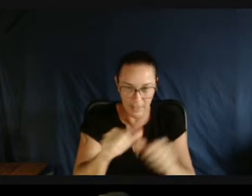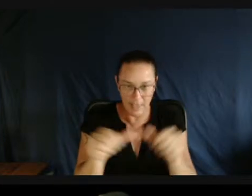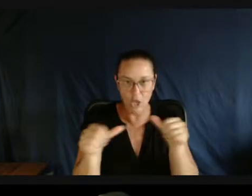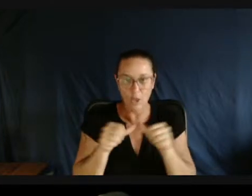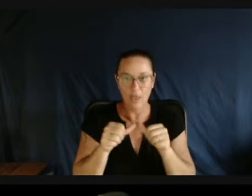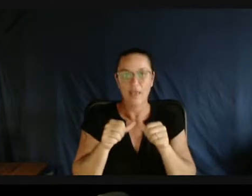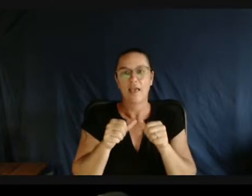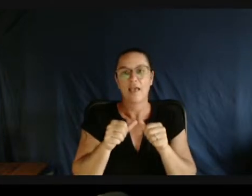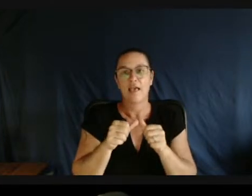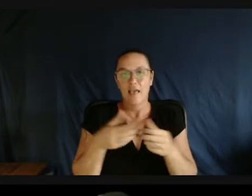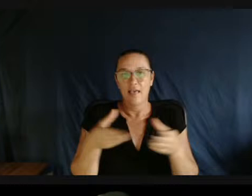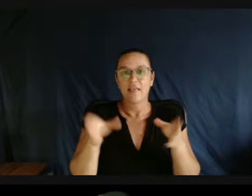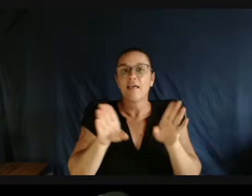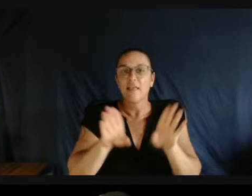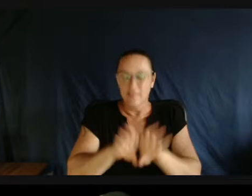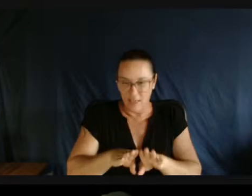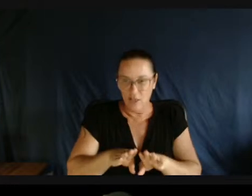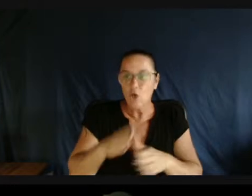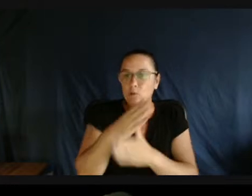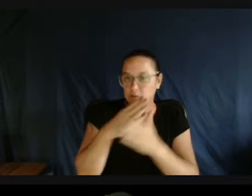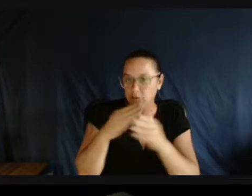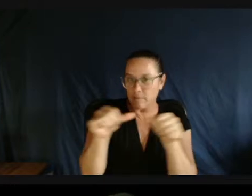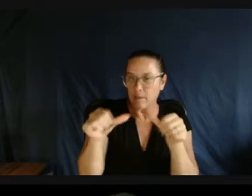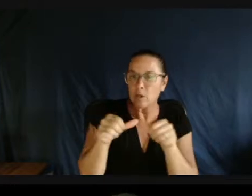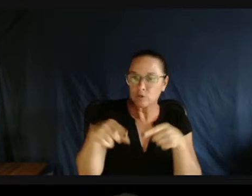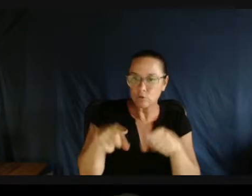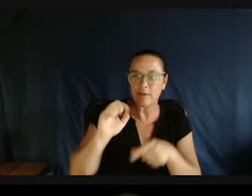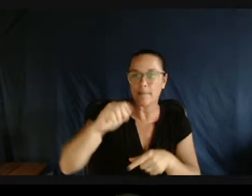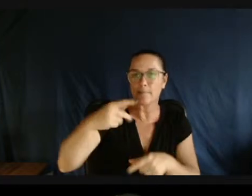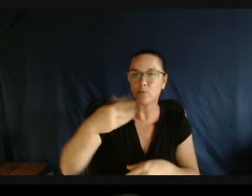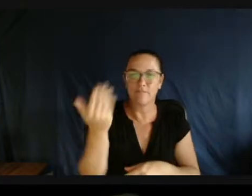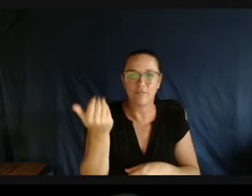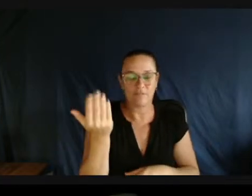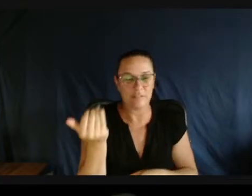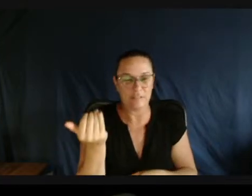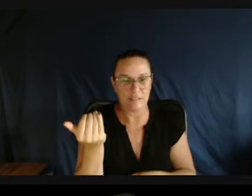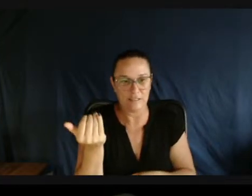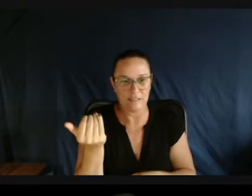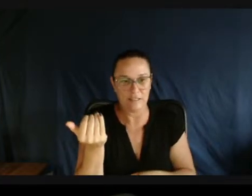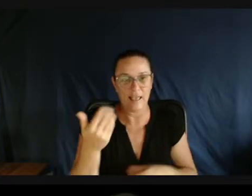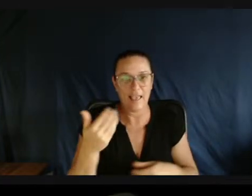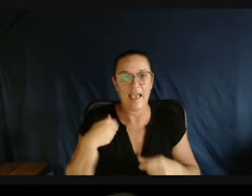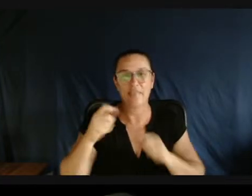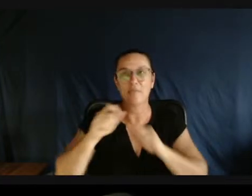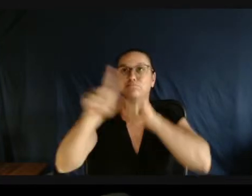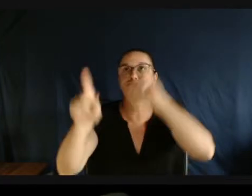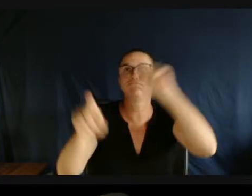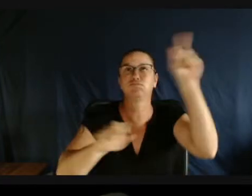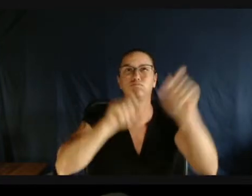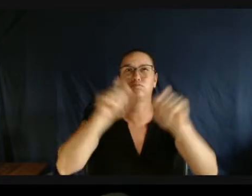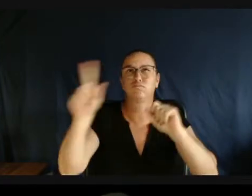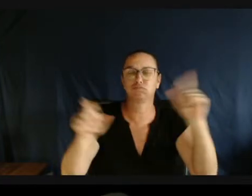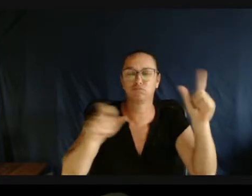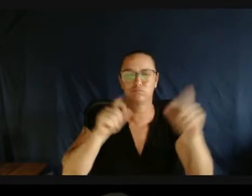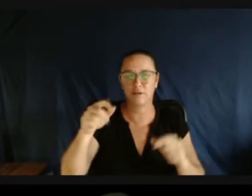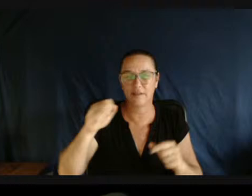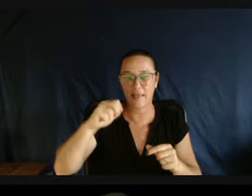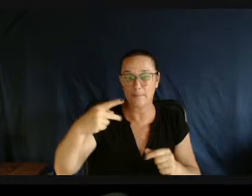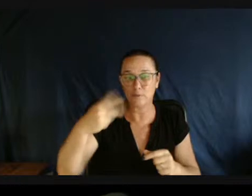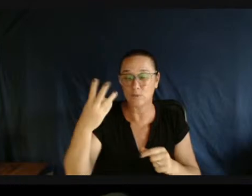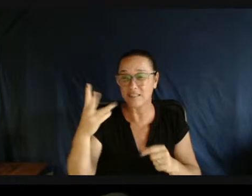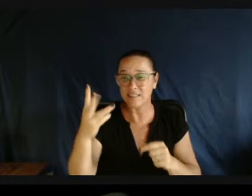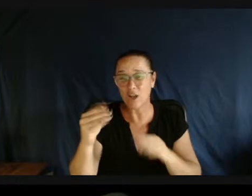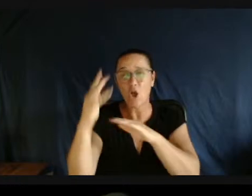Kīlauea Overlook during episode 15. We had Tephra flying through episode 16 out to the